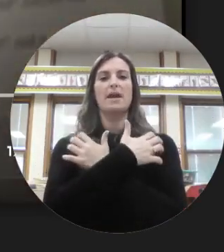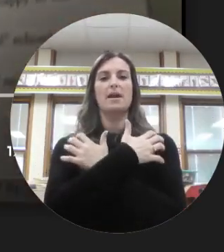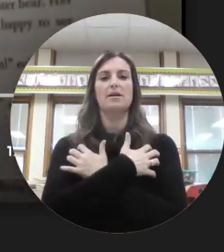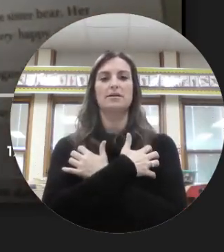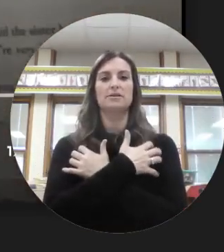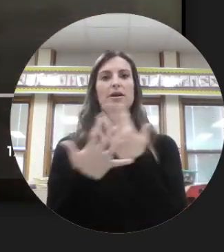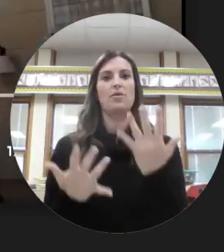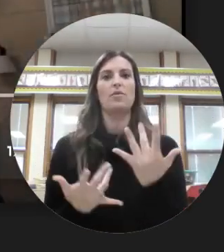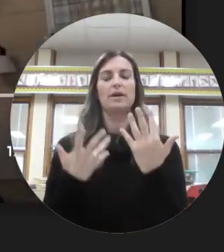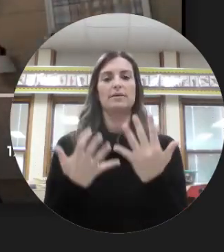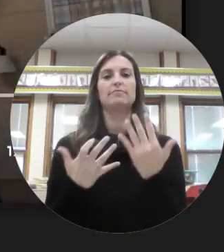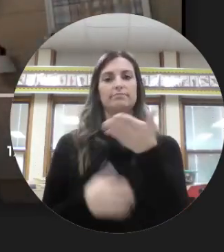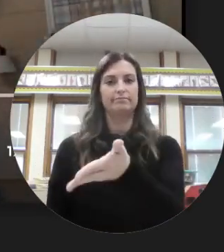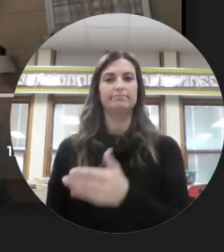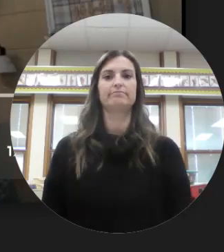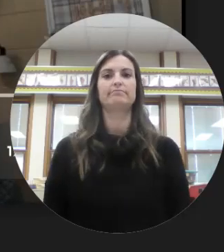waiting.